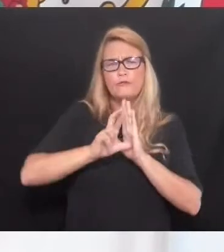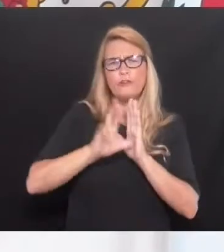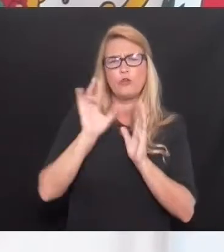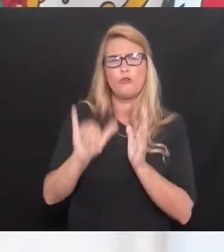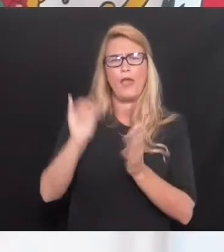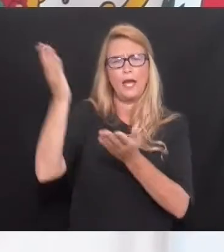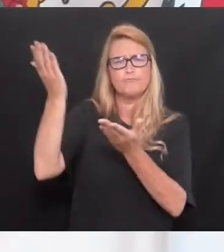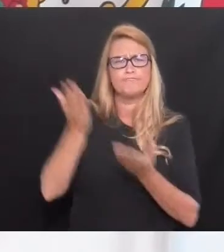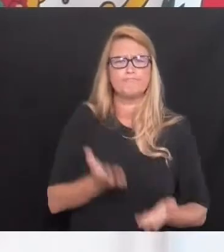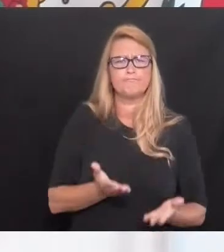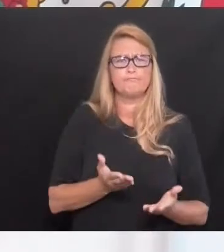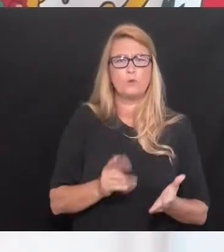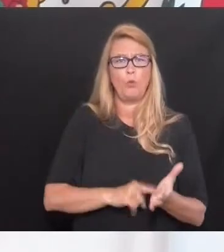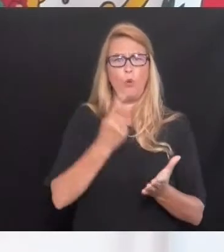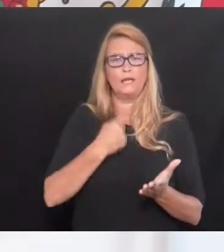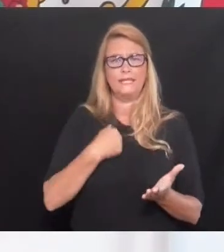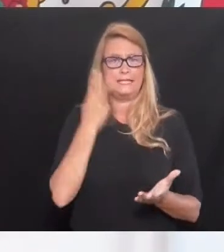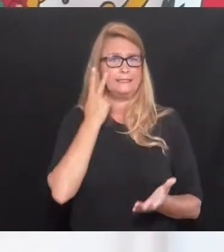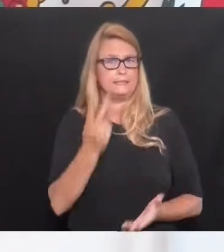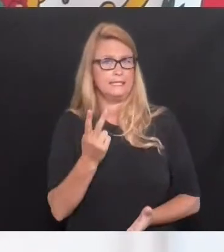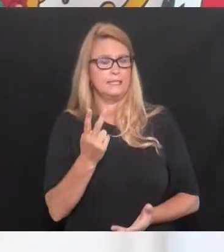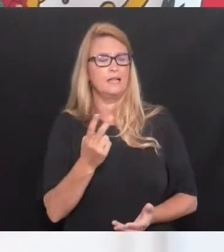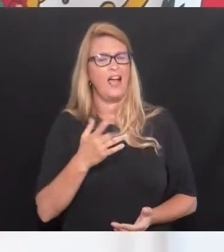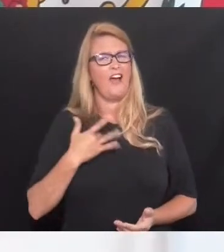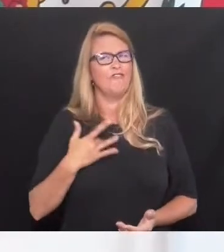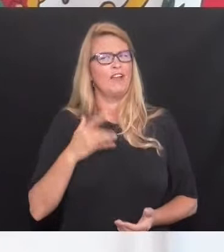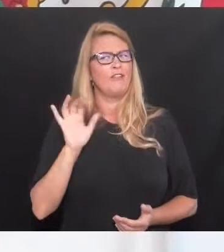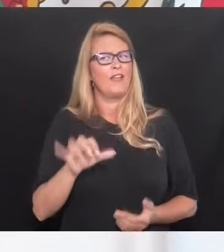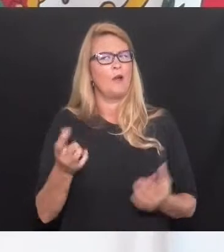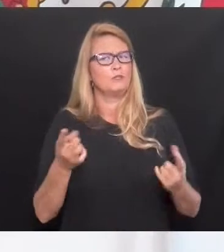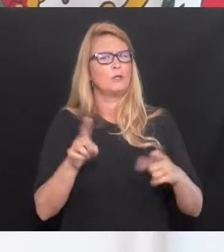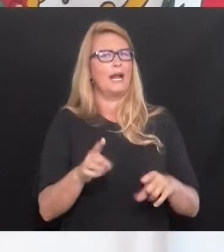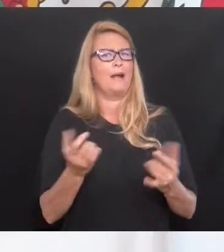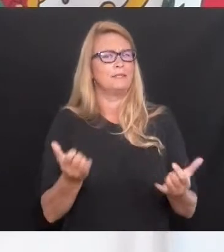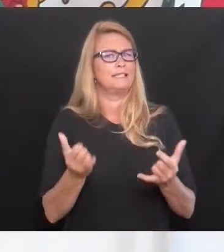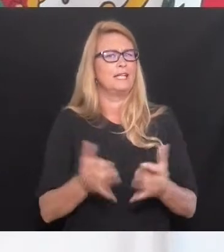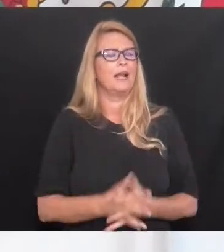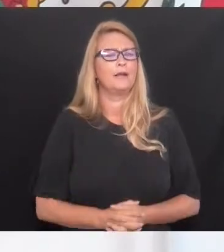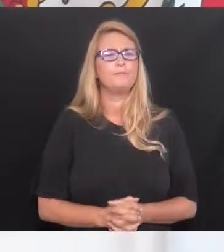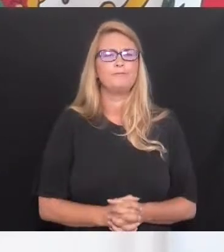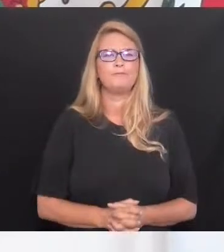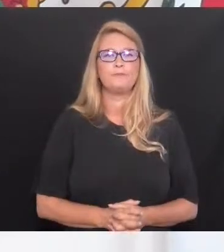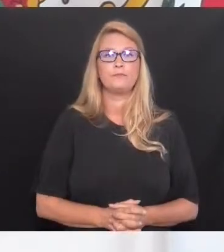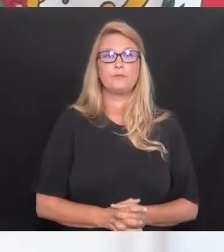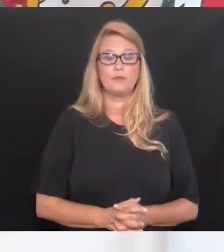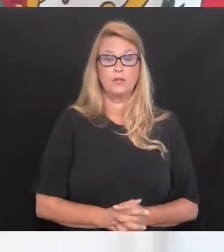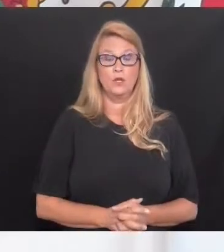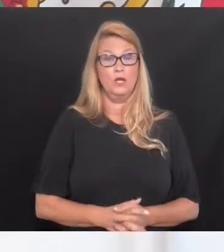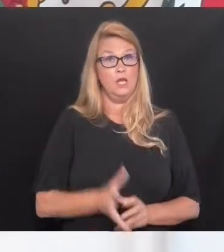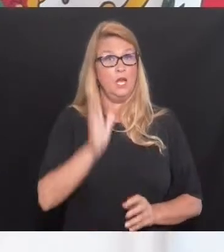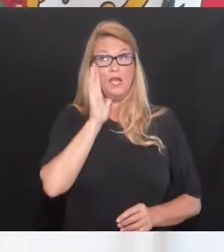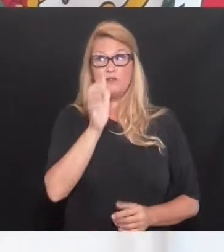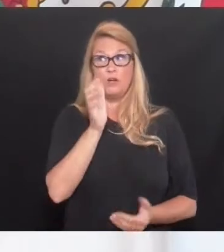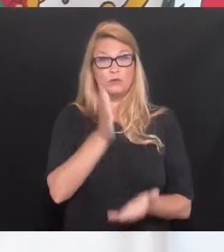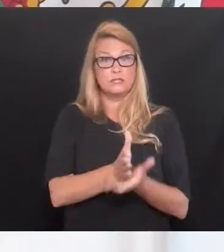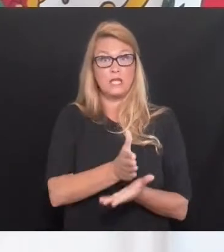surely listen. I felt sure that it was coming, and if we don't curb this thing